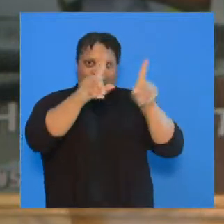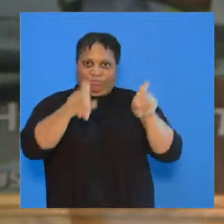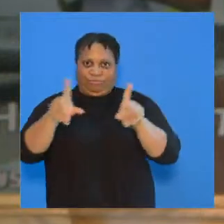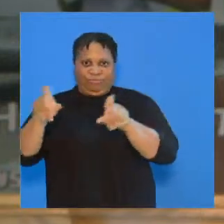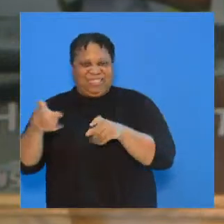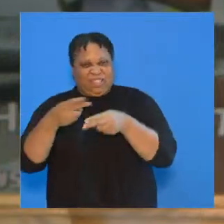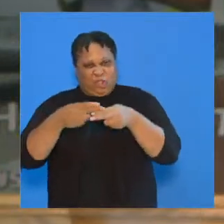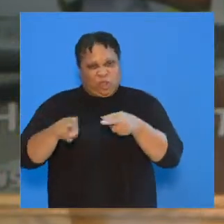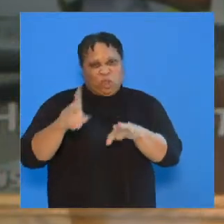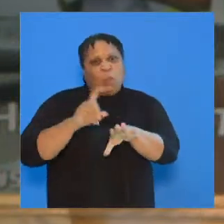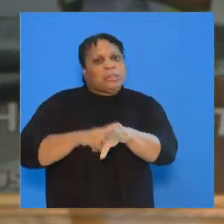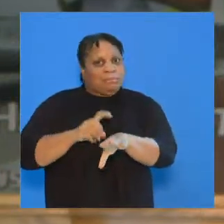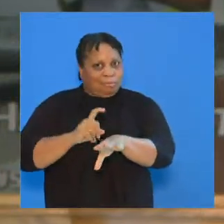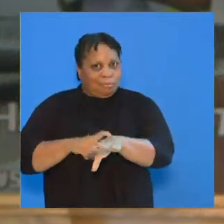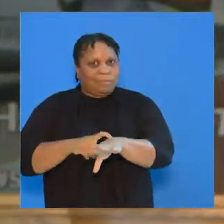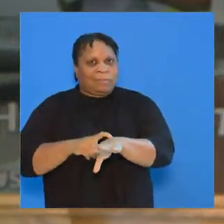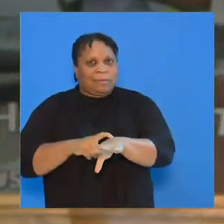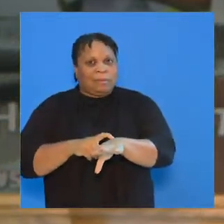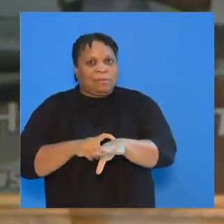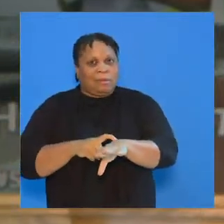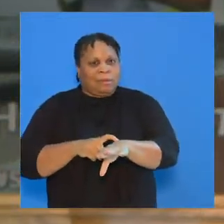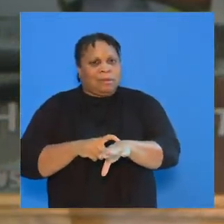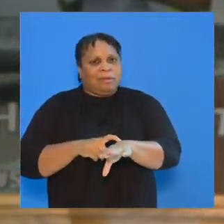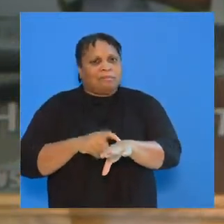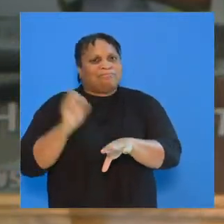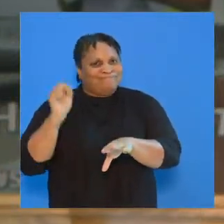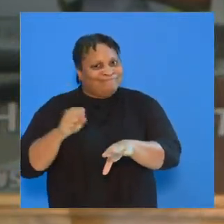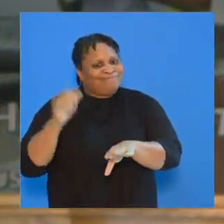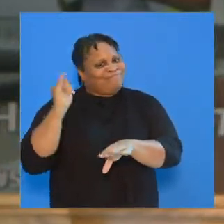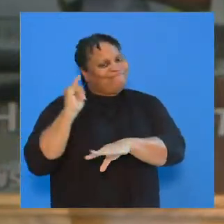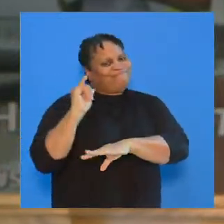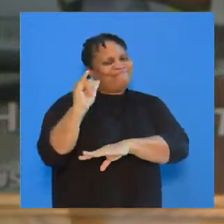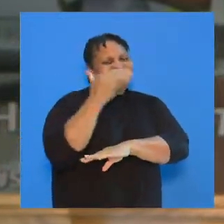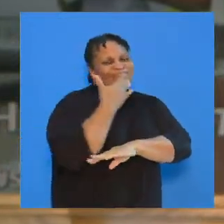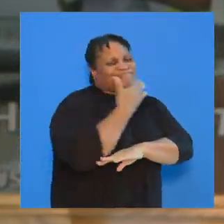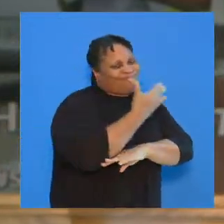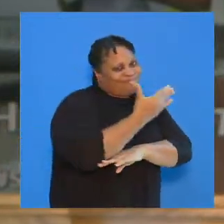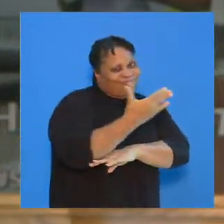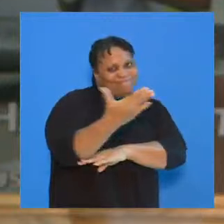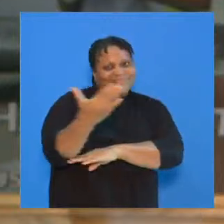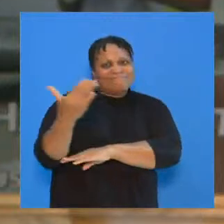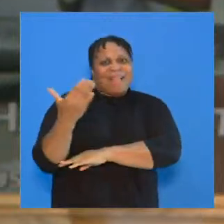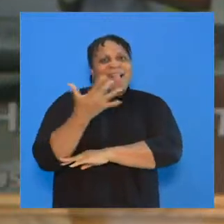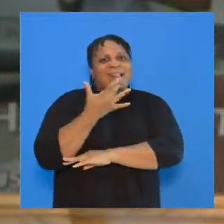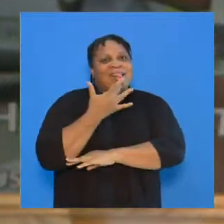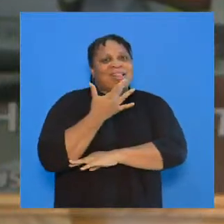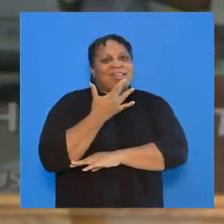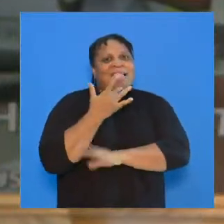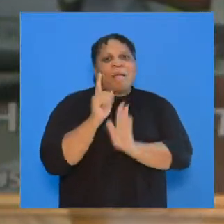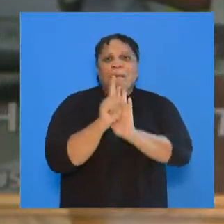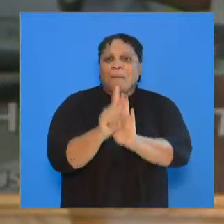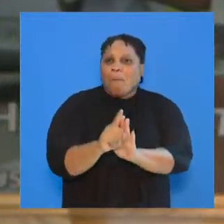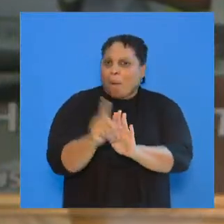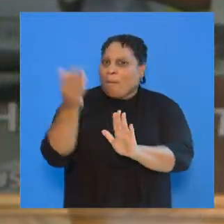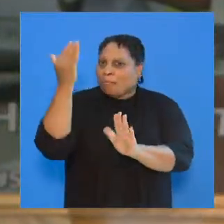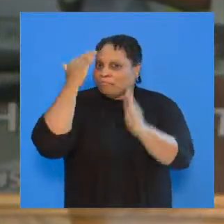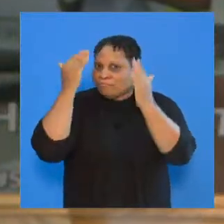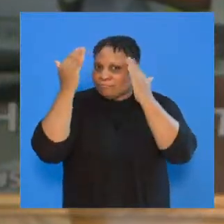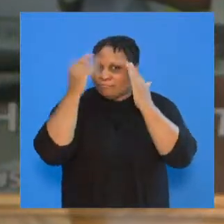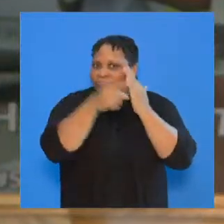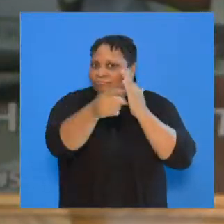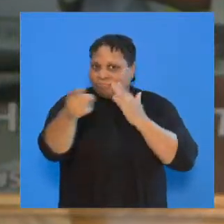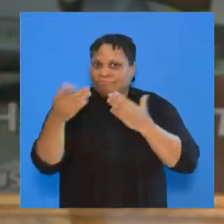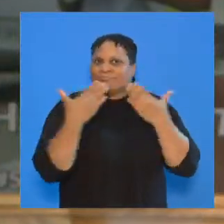a short space of time. For this, we are eternally grateful. Therefore, I would like to take a moment to acknowledge them here